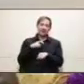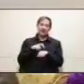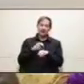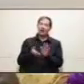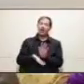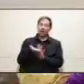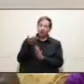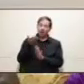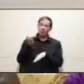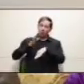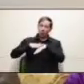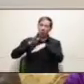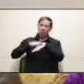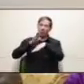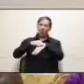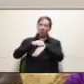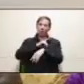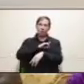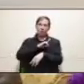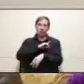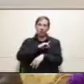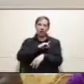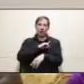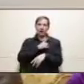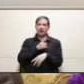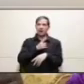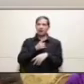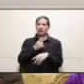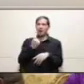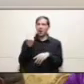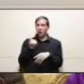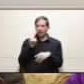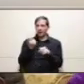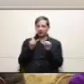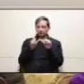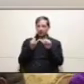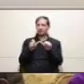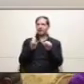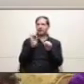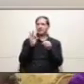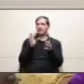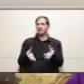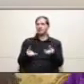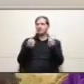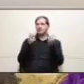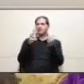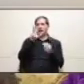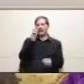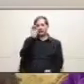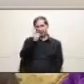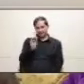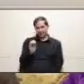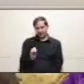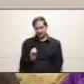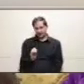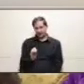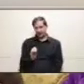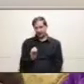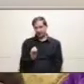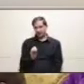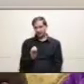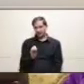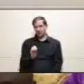lot higher because you're only really sustainable sort of once you hit the 80% or whatever. Once you get above about 83,